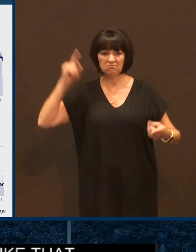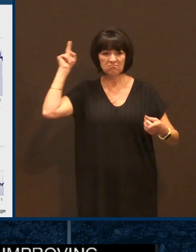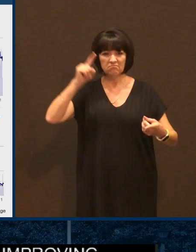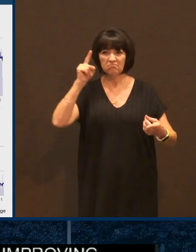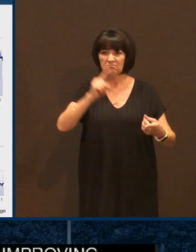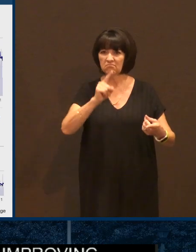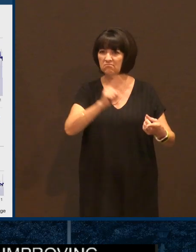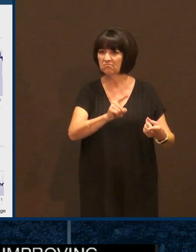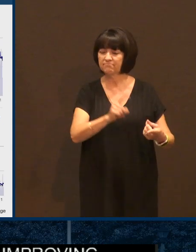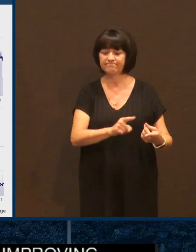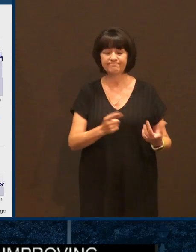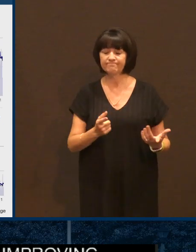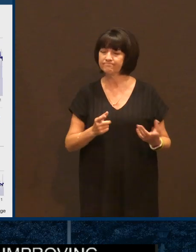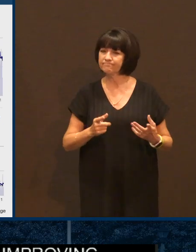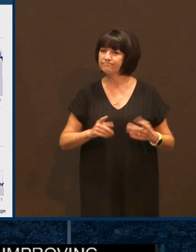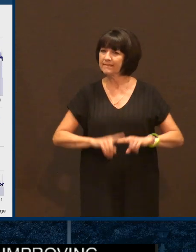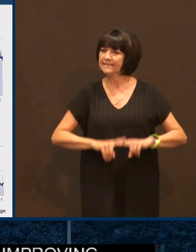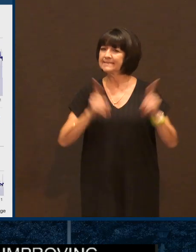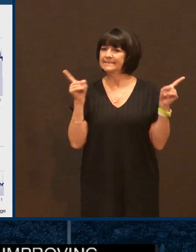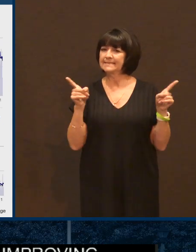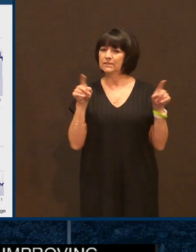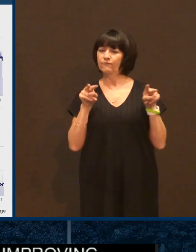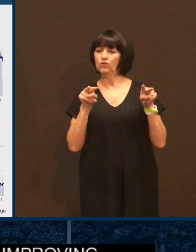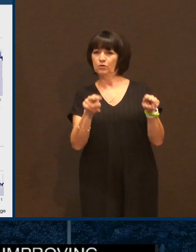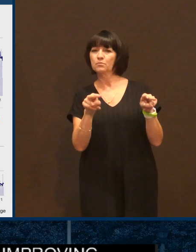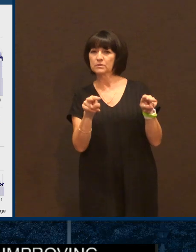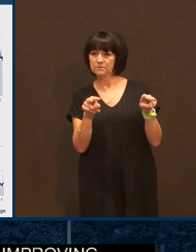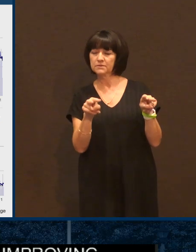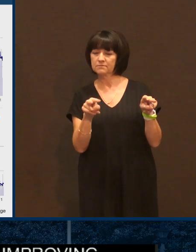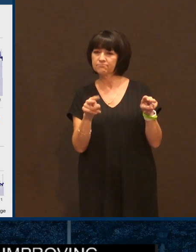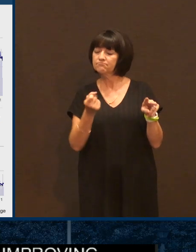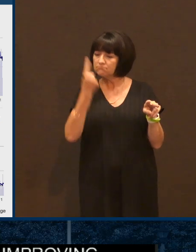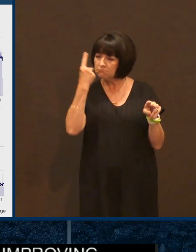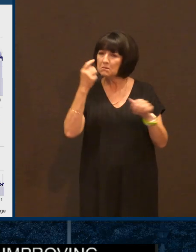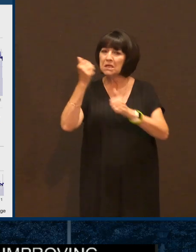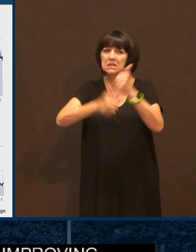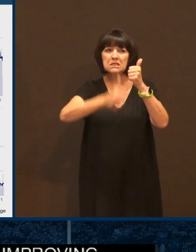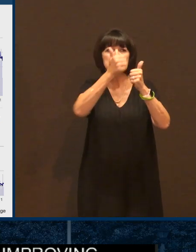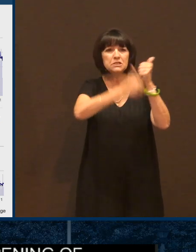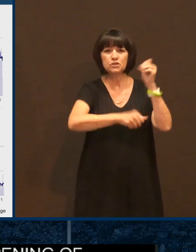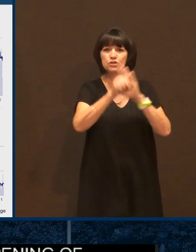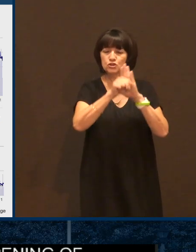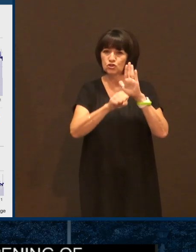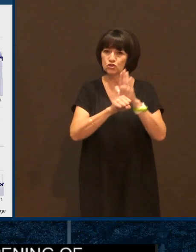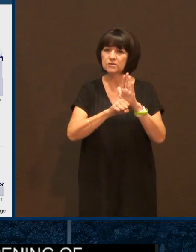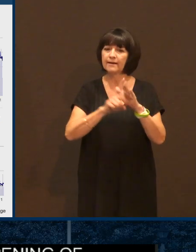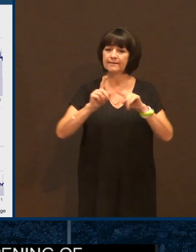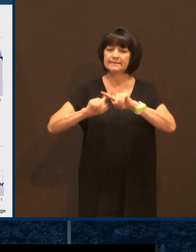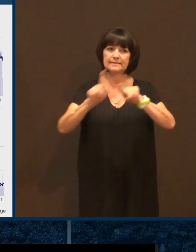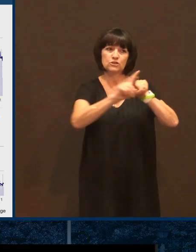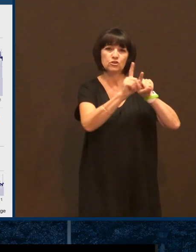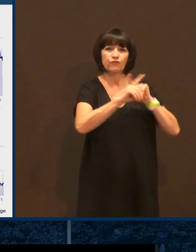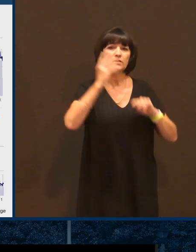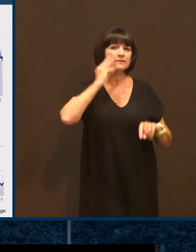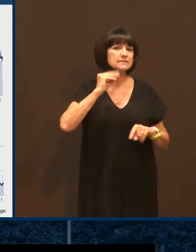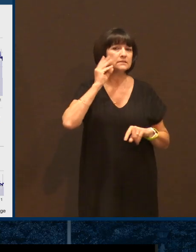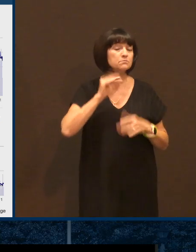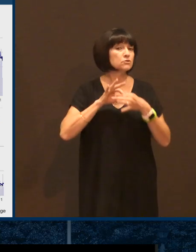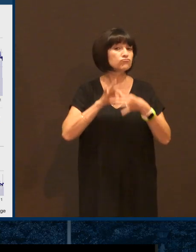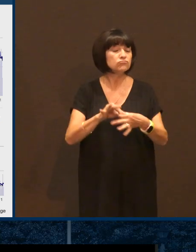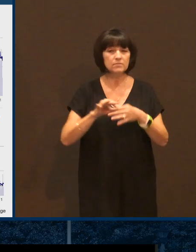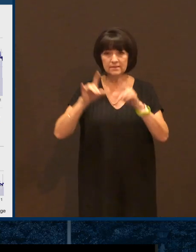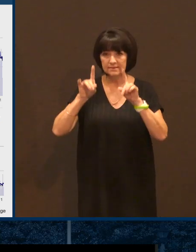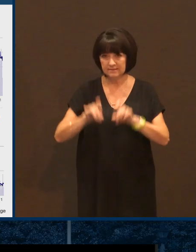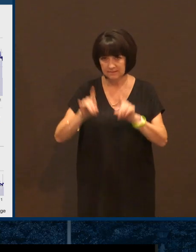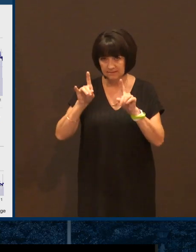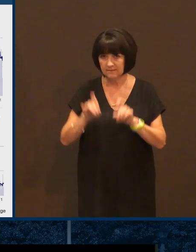So very different. Each state has had a little different experience with testing, and this is the number of tests per million. So